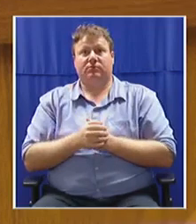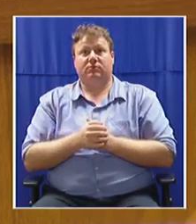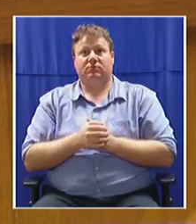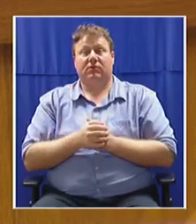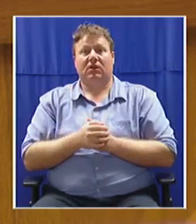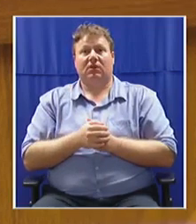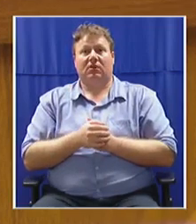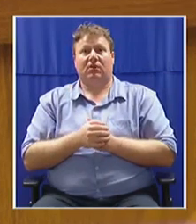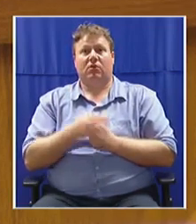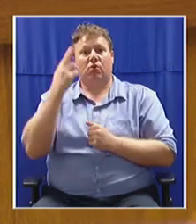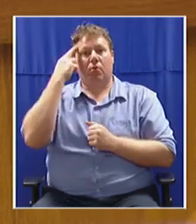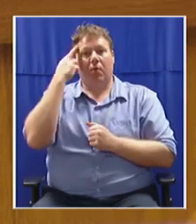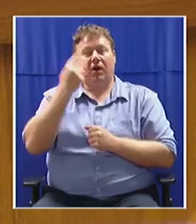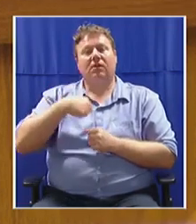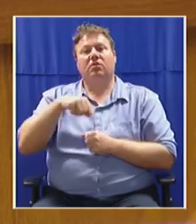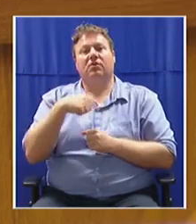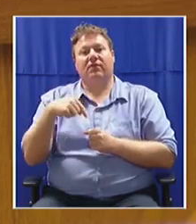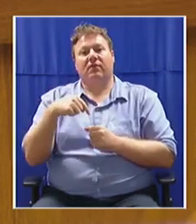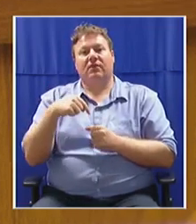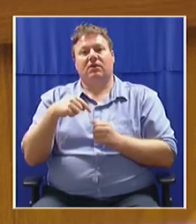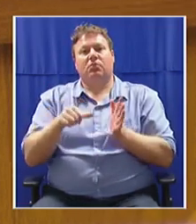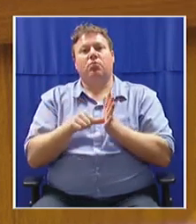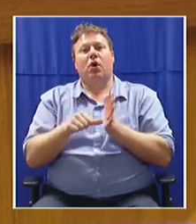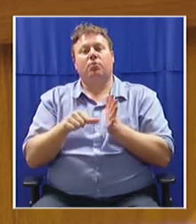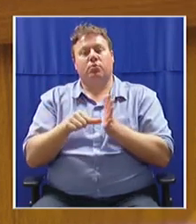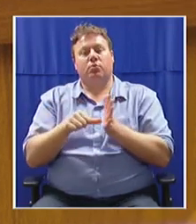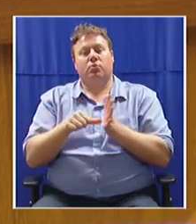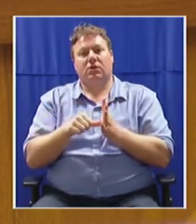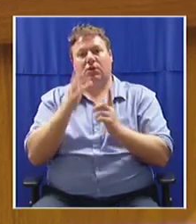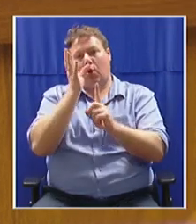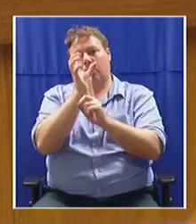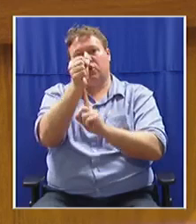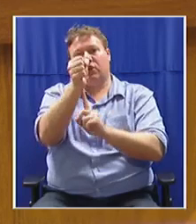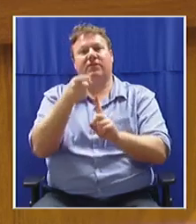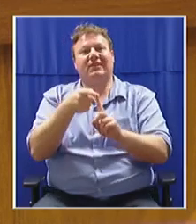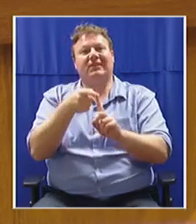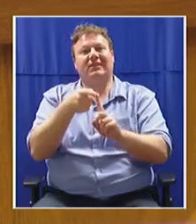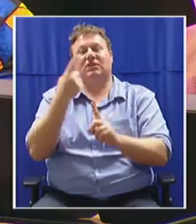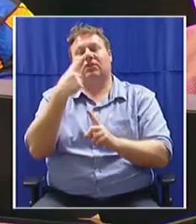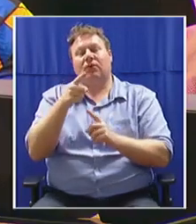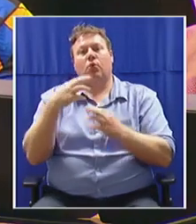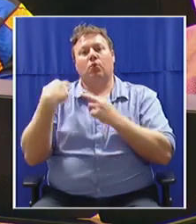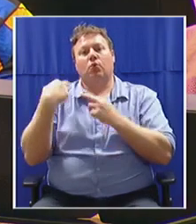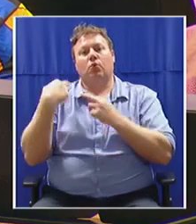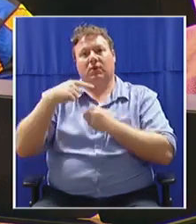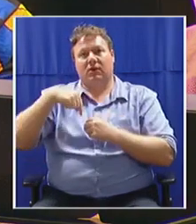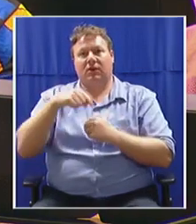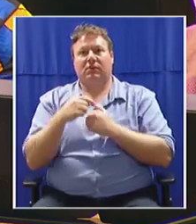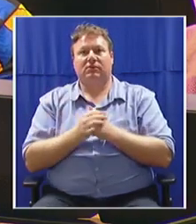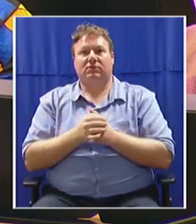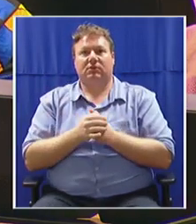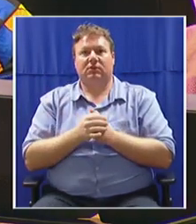remind ourselves that the primary objectives of our delegated responsibility of assisting